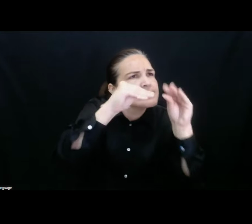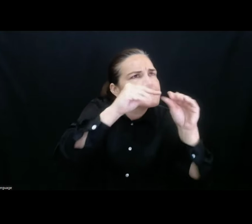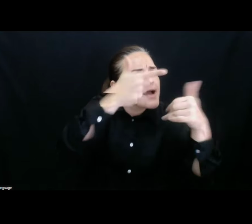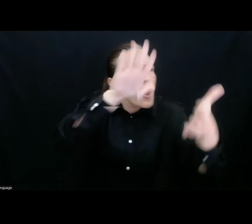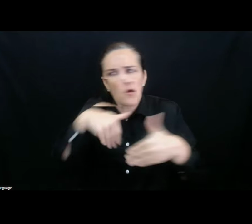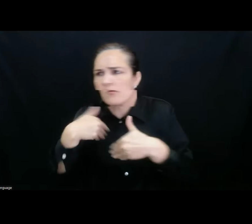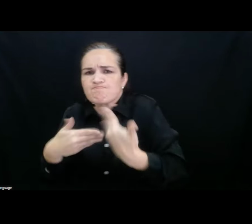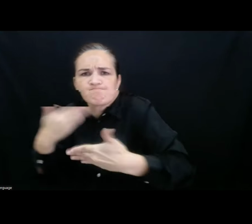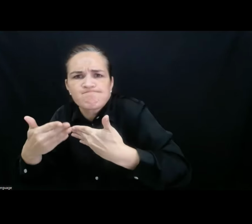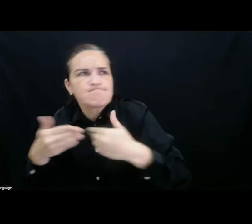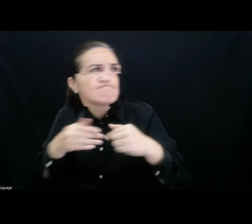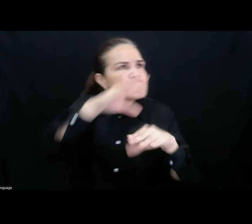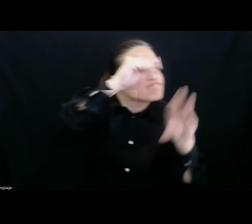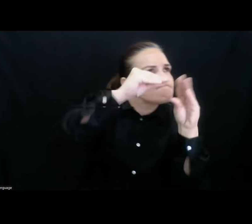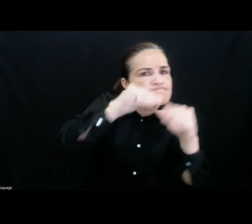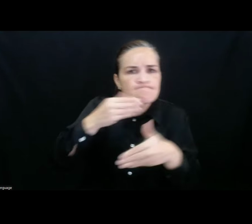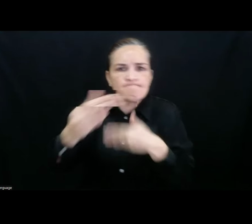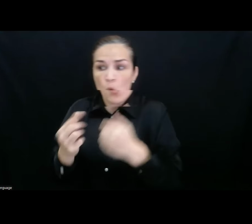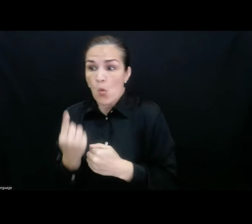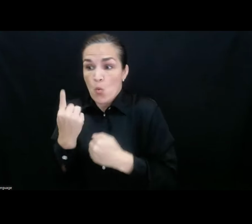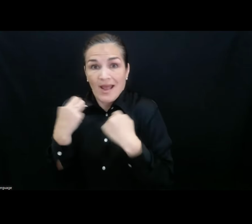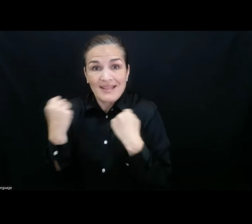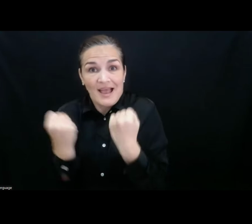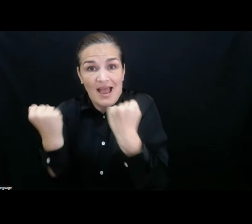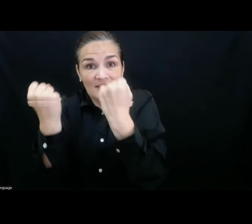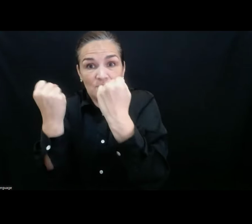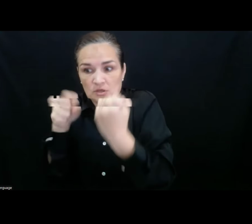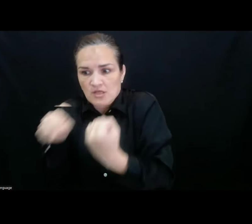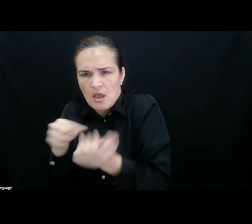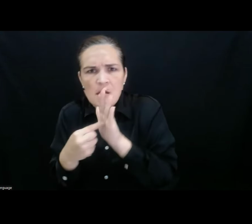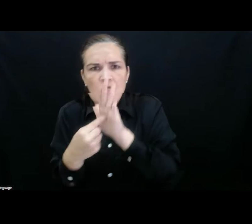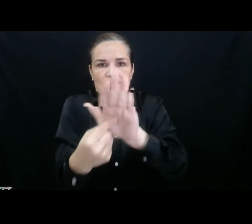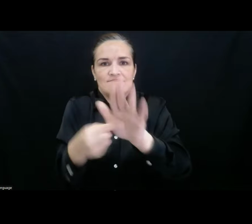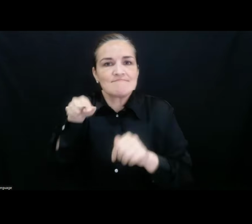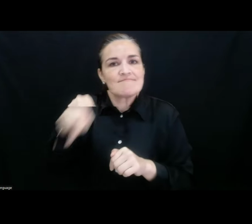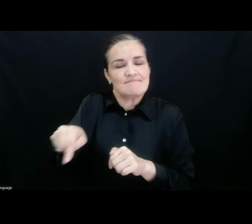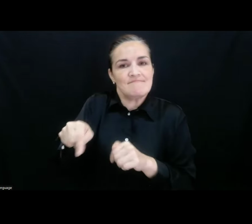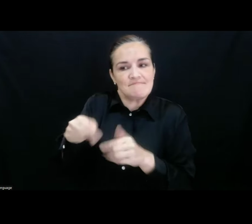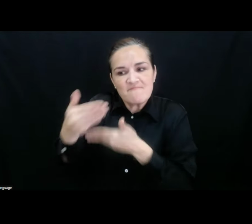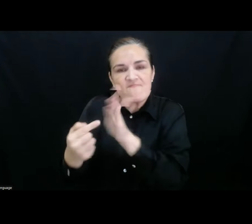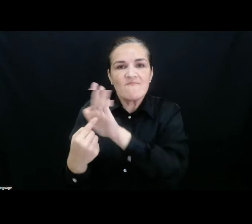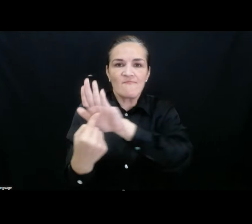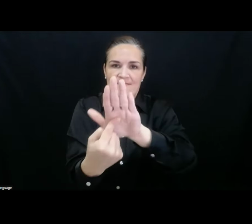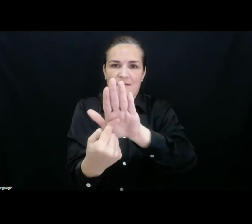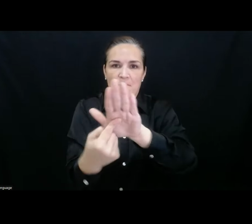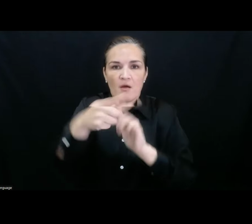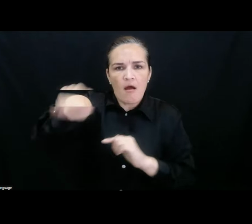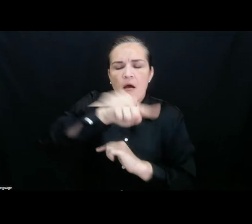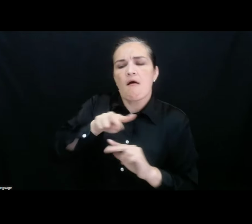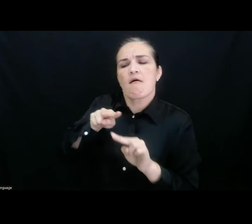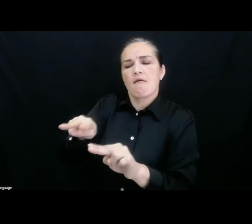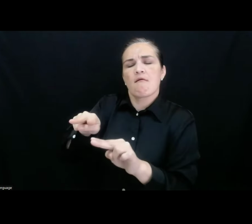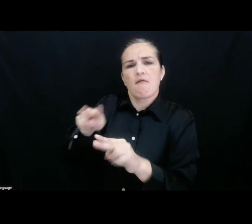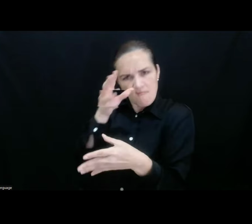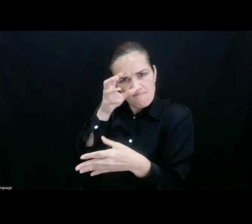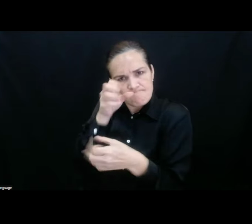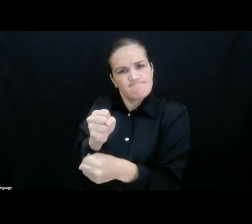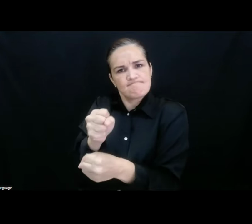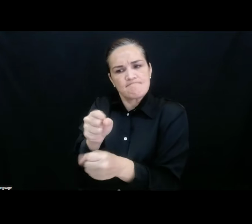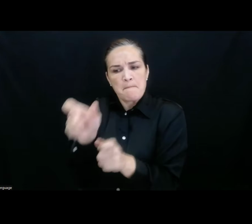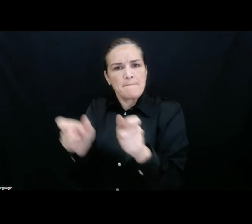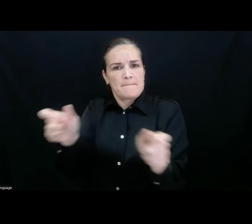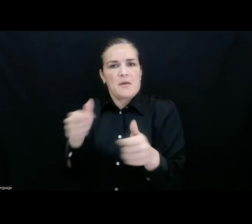choose one action, it would be this. It would be the following: to engage persons with